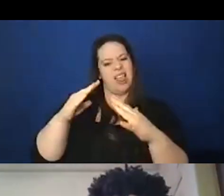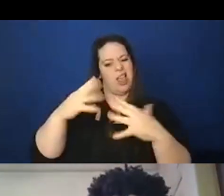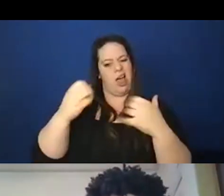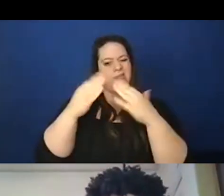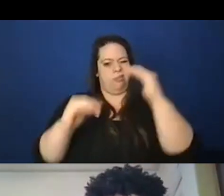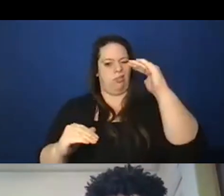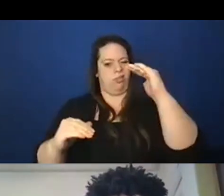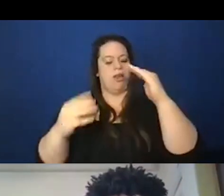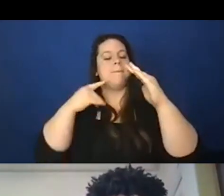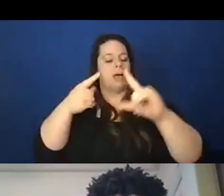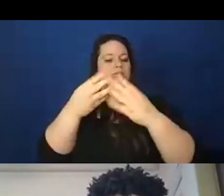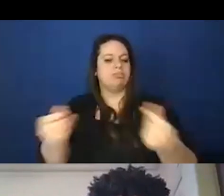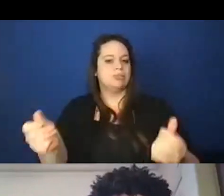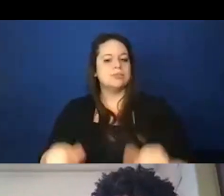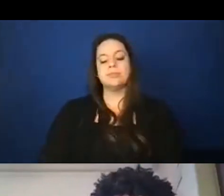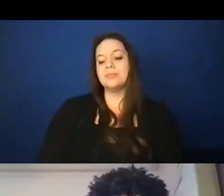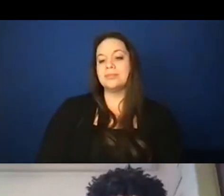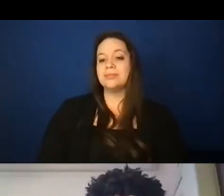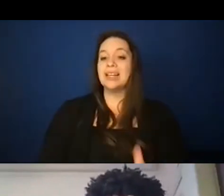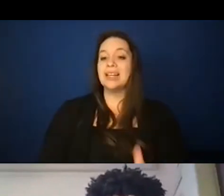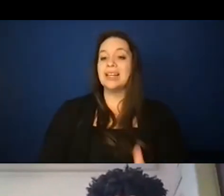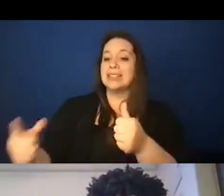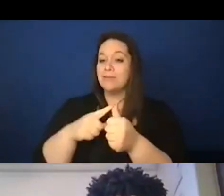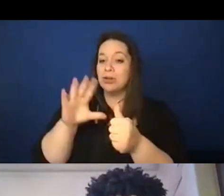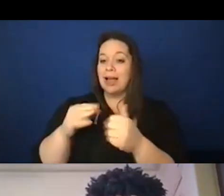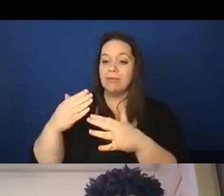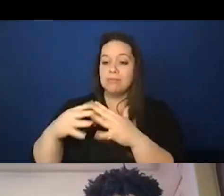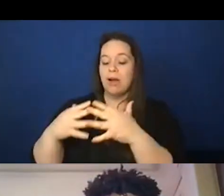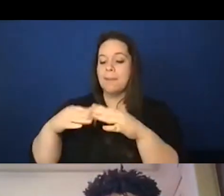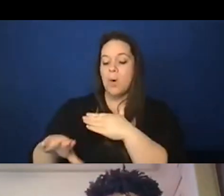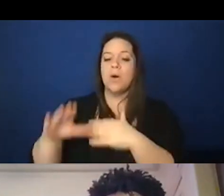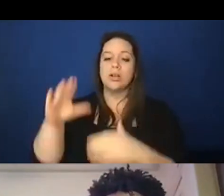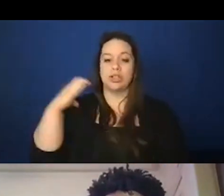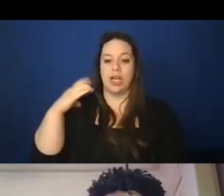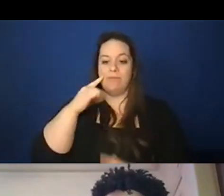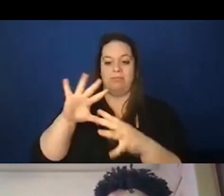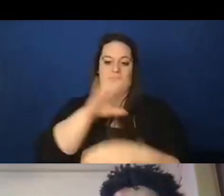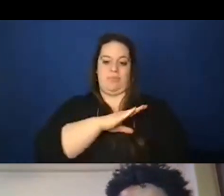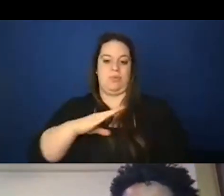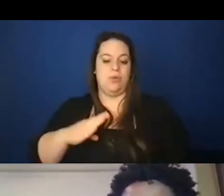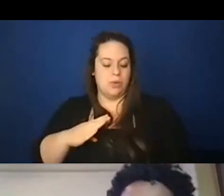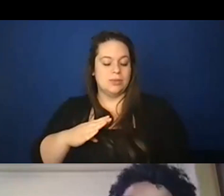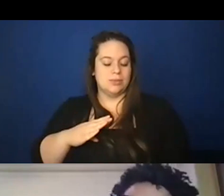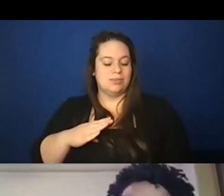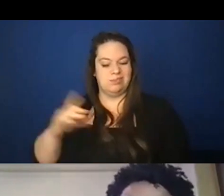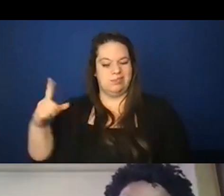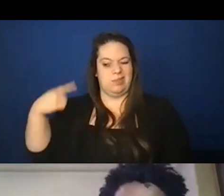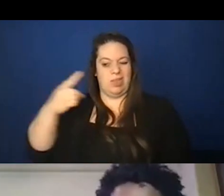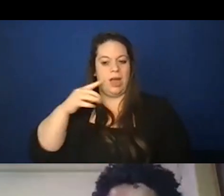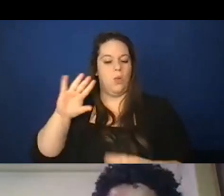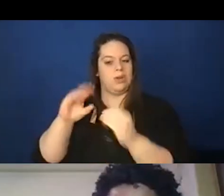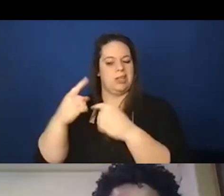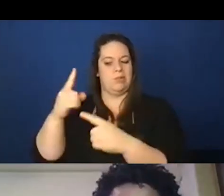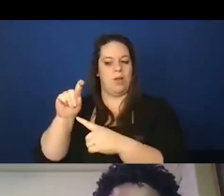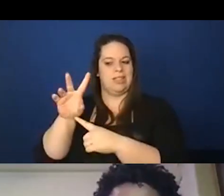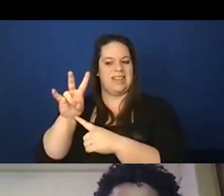general. He is the first African American board chair in the organization's 173-year